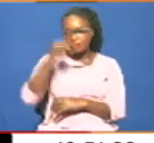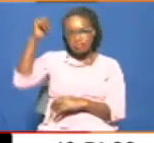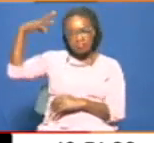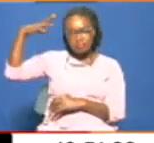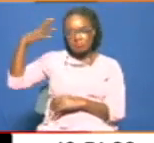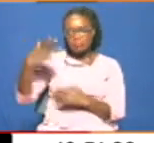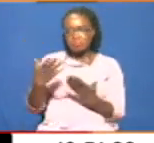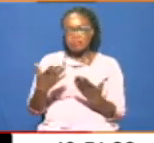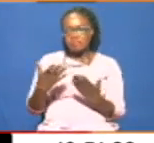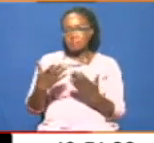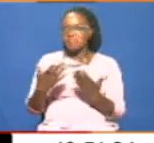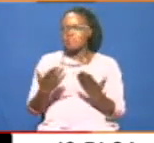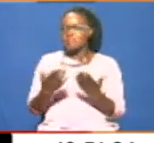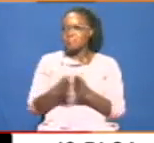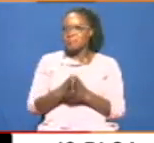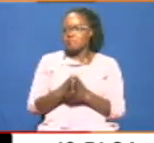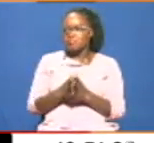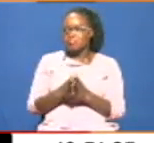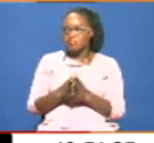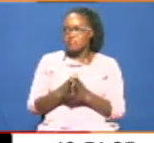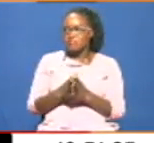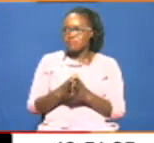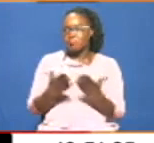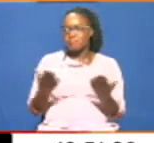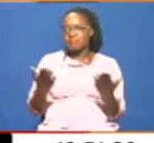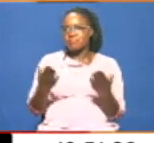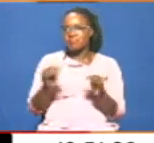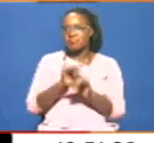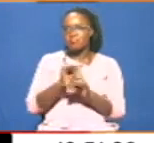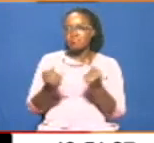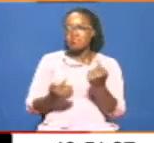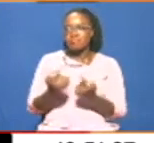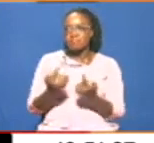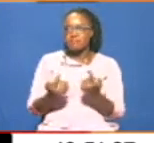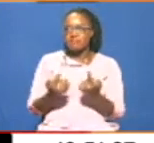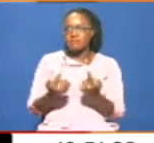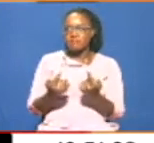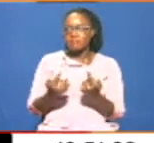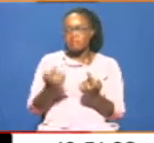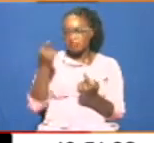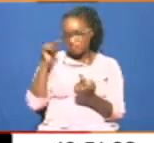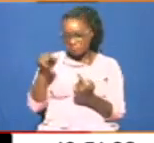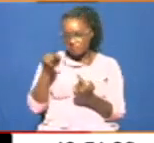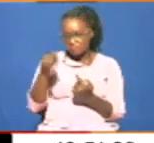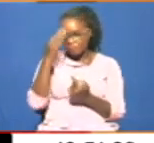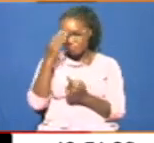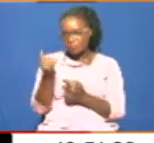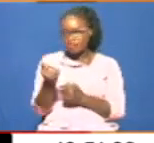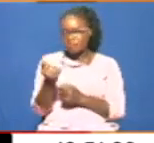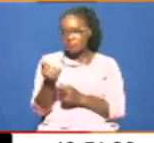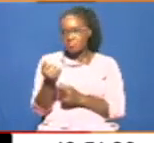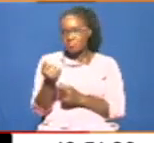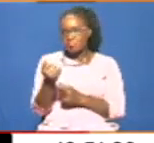don't have electricity, main grid electricity, or a clean cook stove, thanks to that. So with